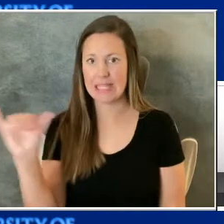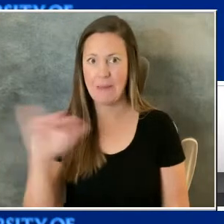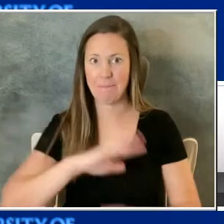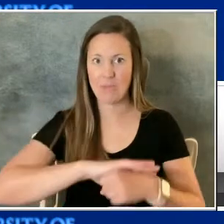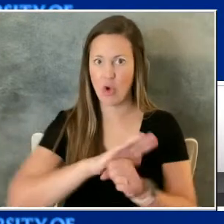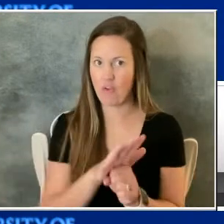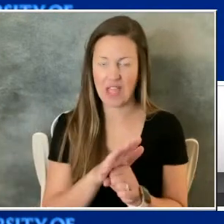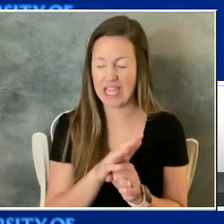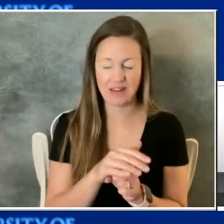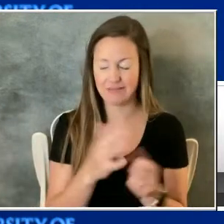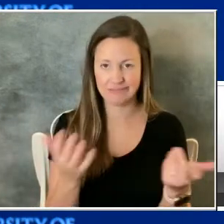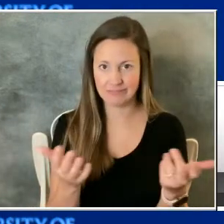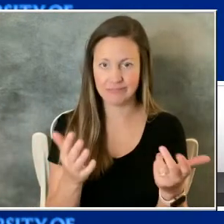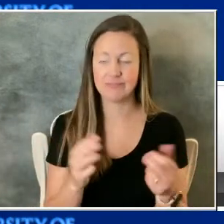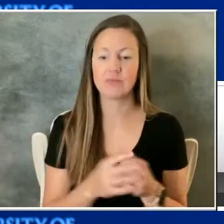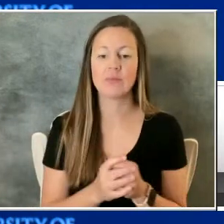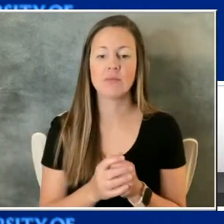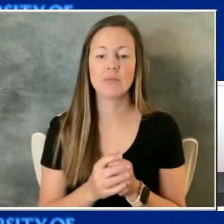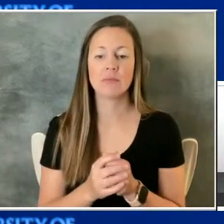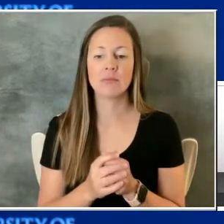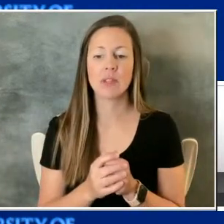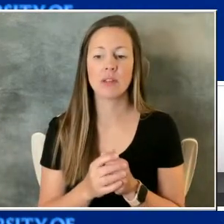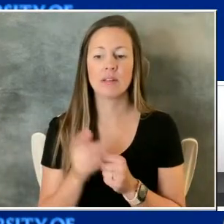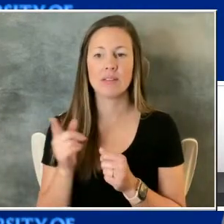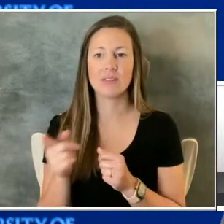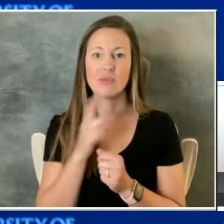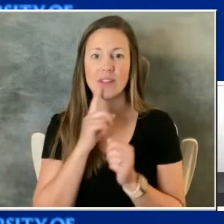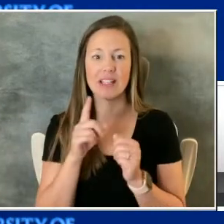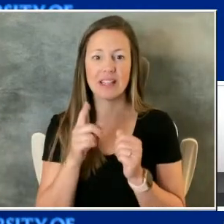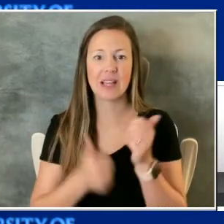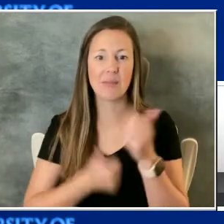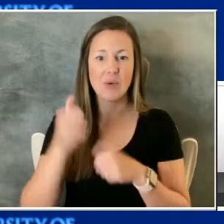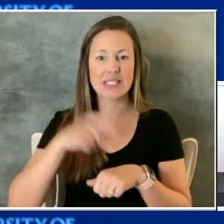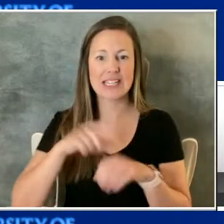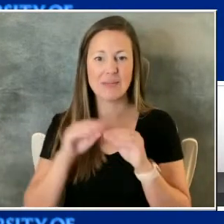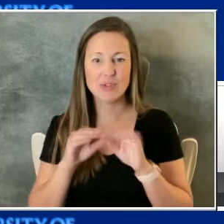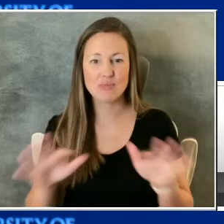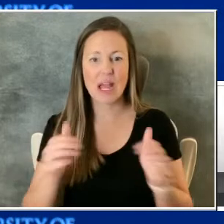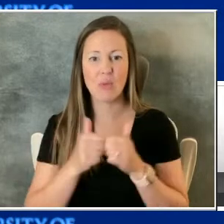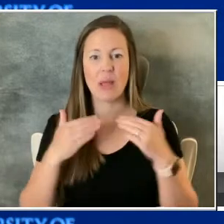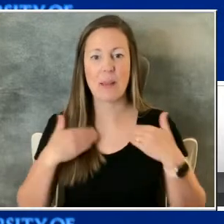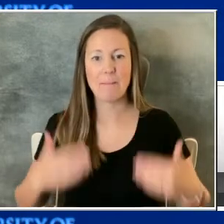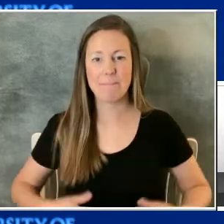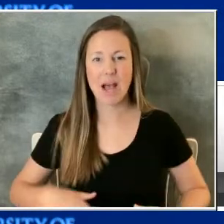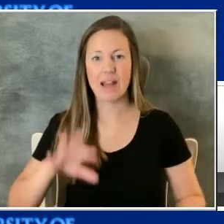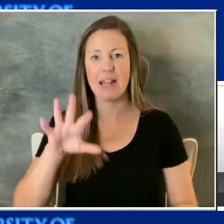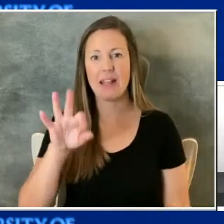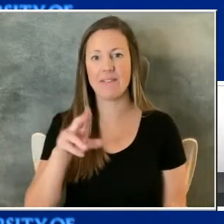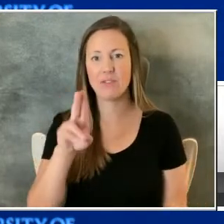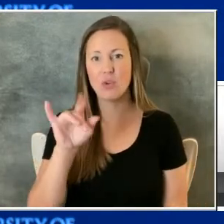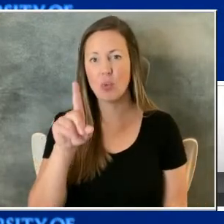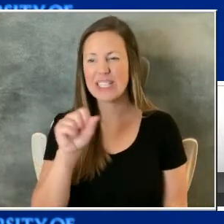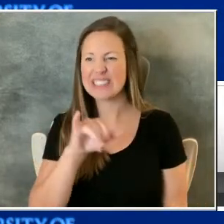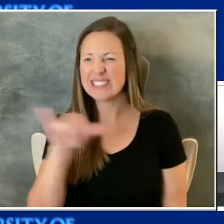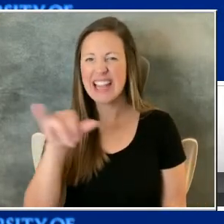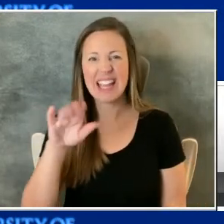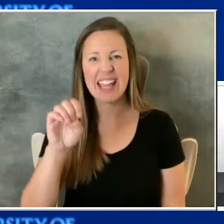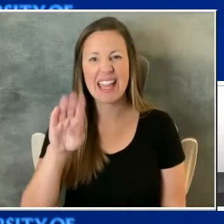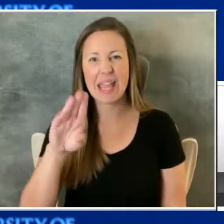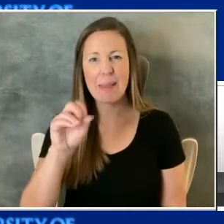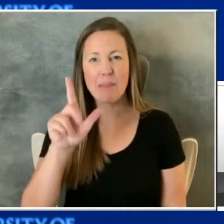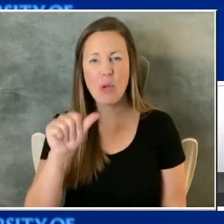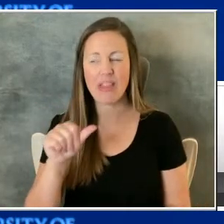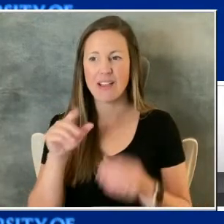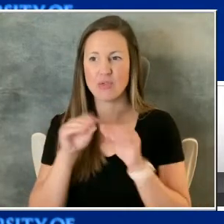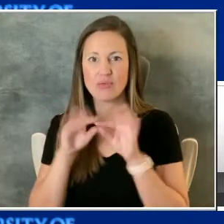COVID-19. It is spread mostly through body fluids, so again, that's like Ebola as well. So it's spread a little bit different, so we don't expect it to have